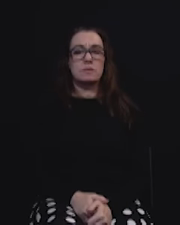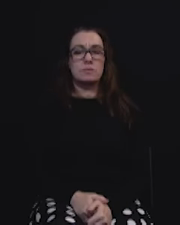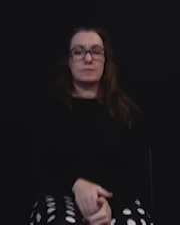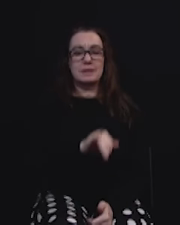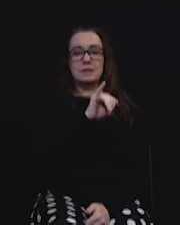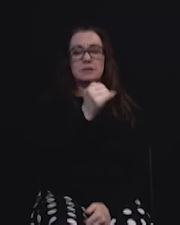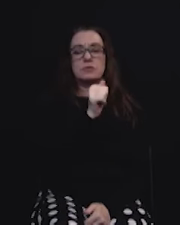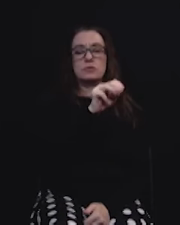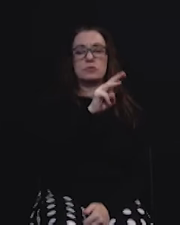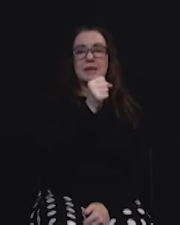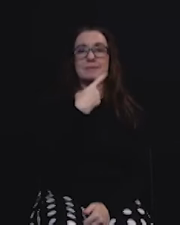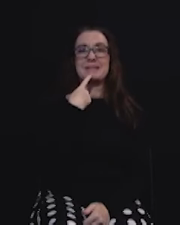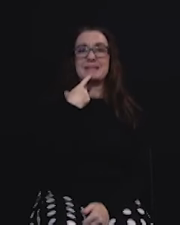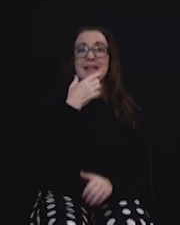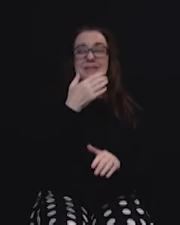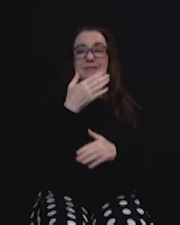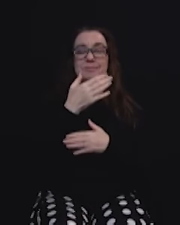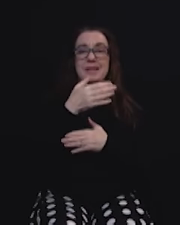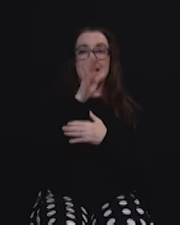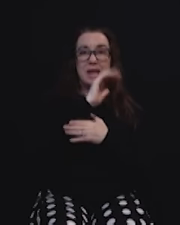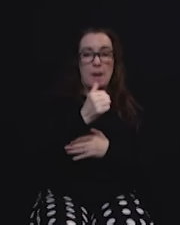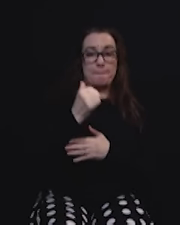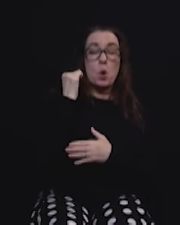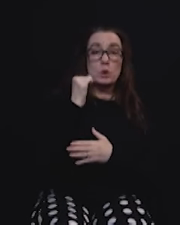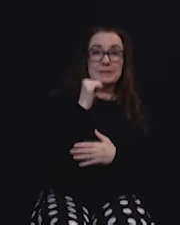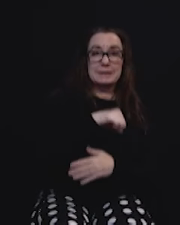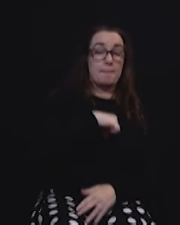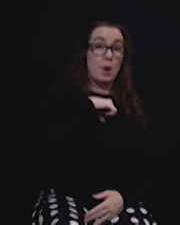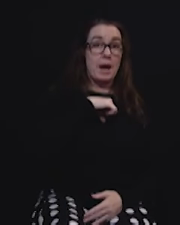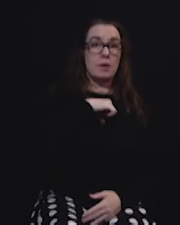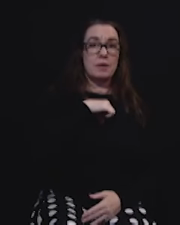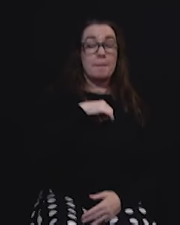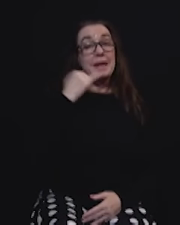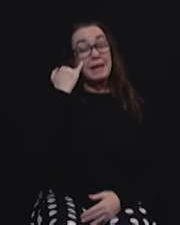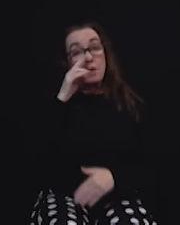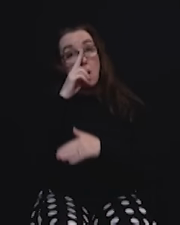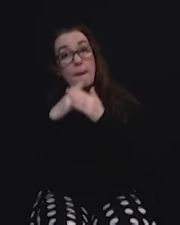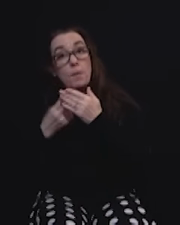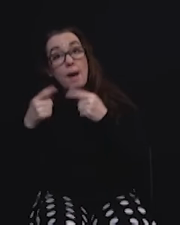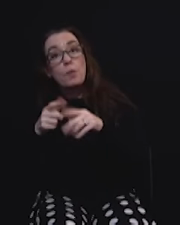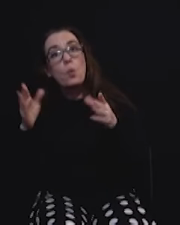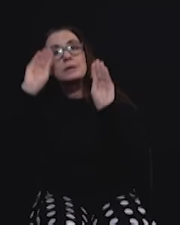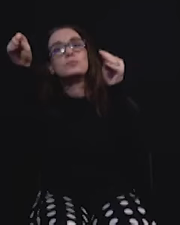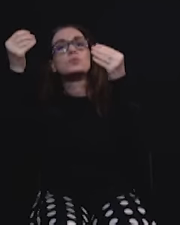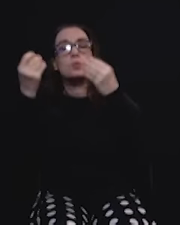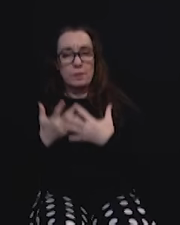James says, God opposes the proud, but he gives grace to the humble.